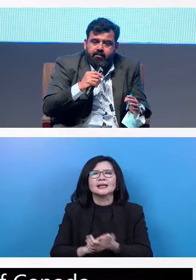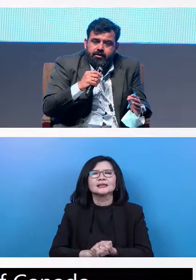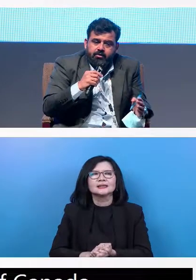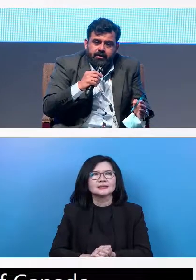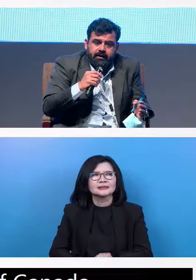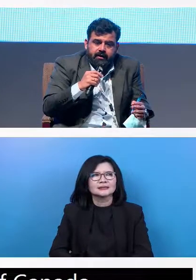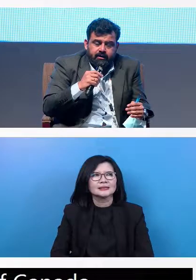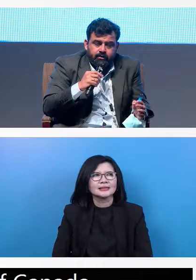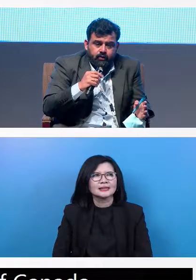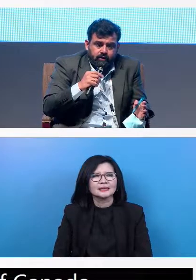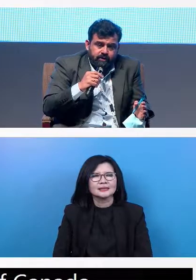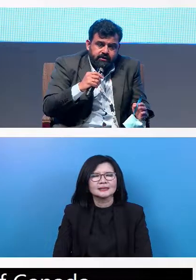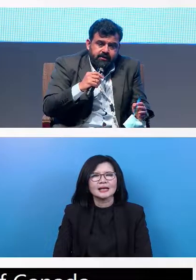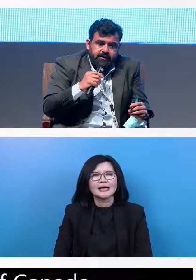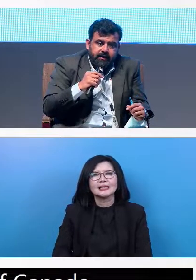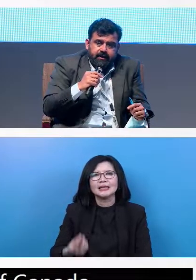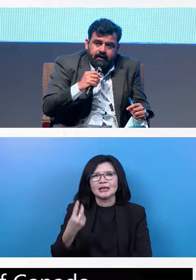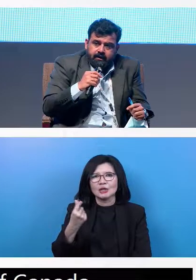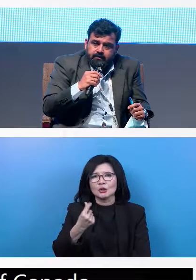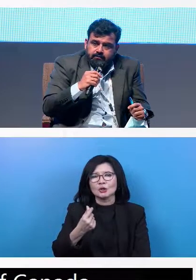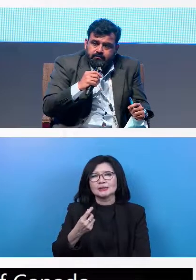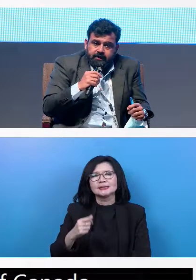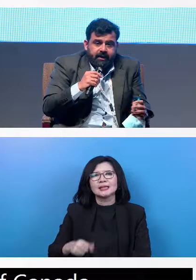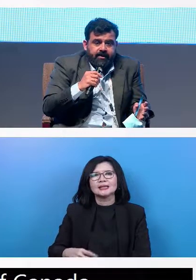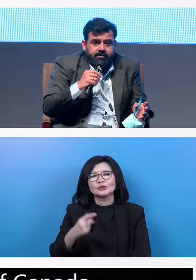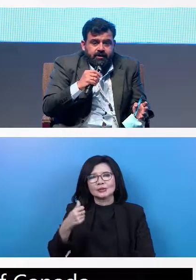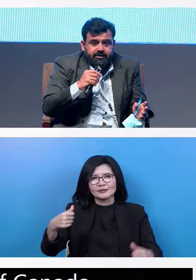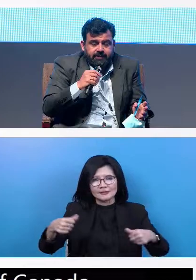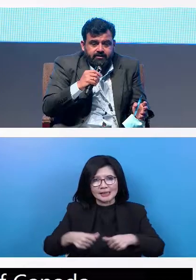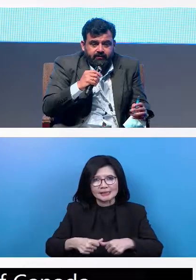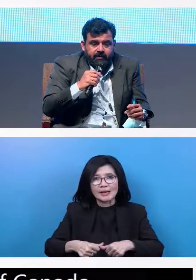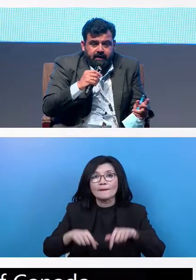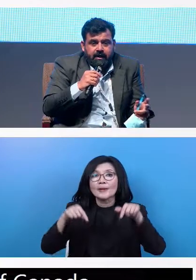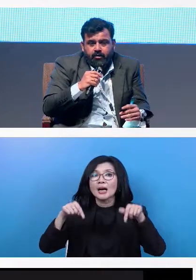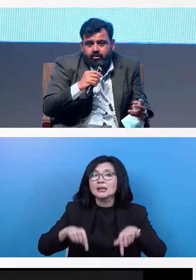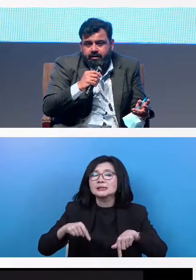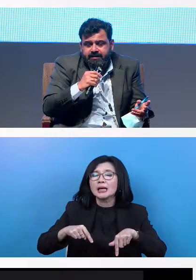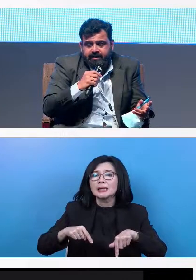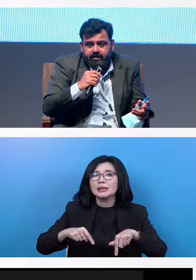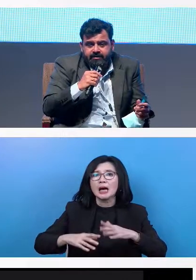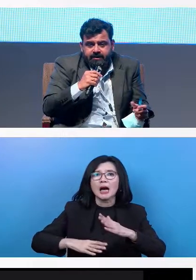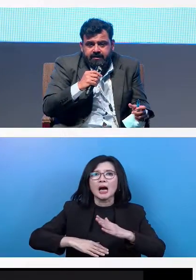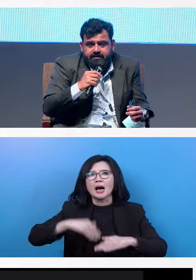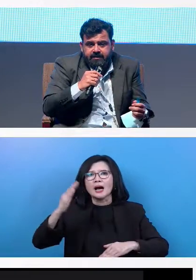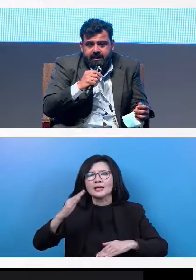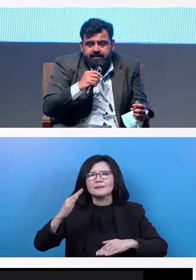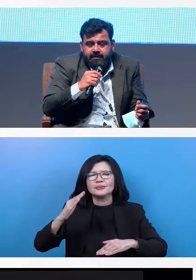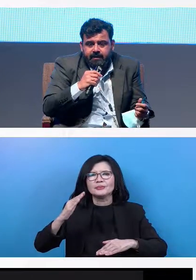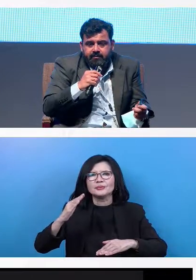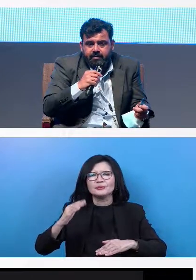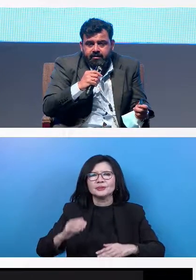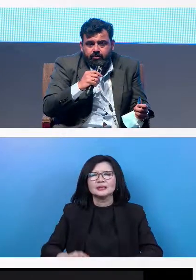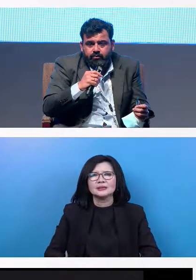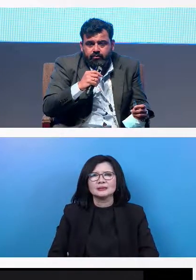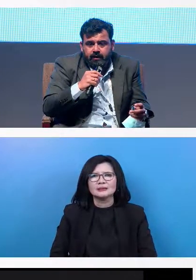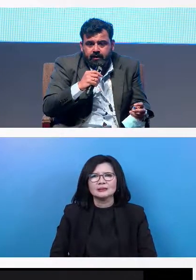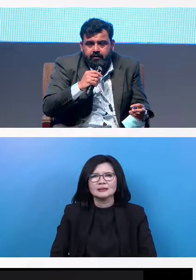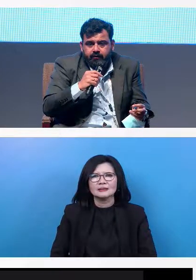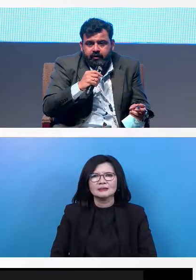or they are predominantly geared towards mitigation aspects of it, or does it take resilience as a